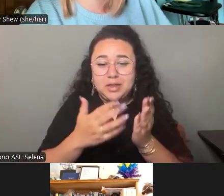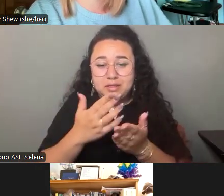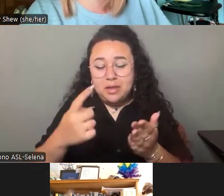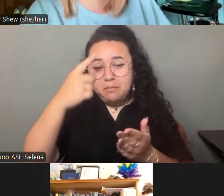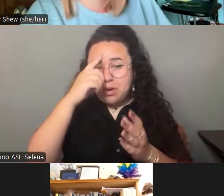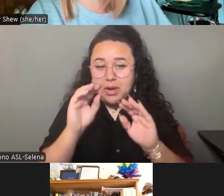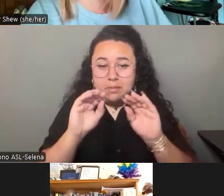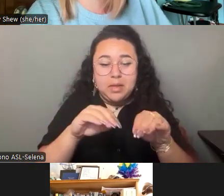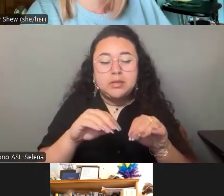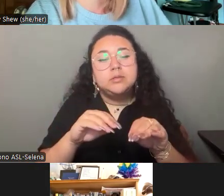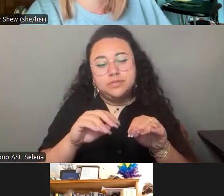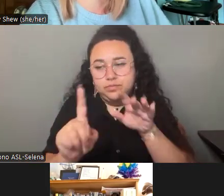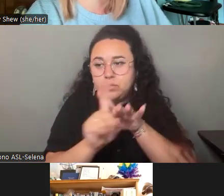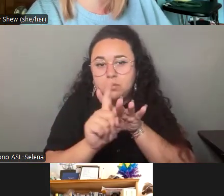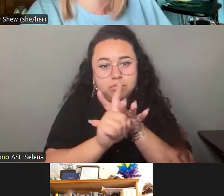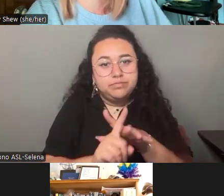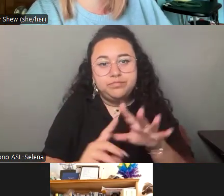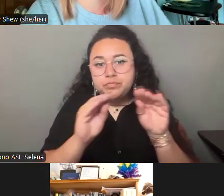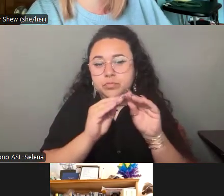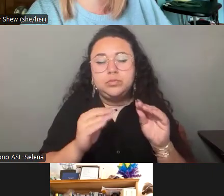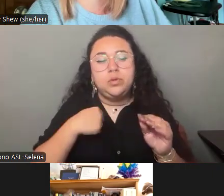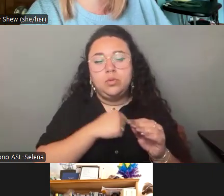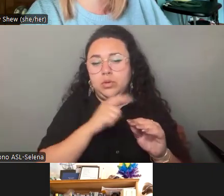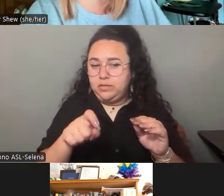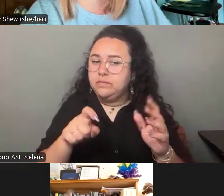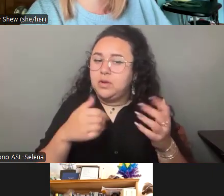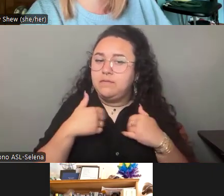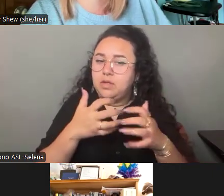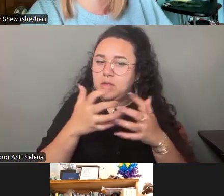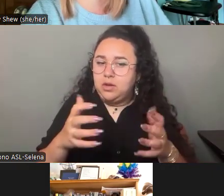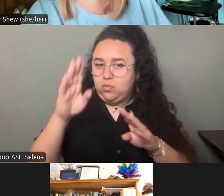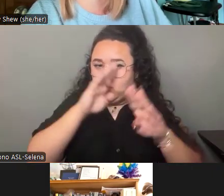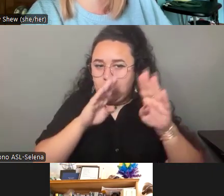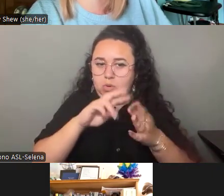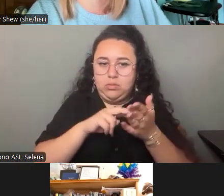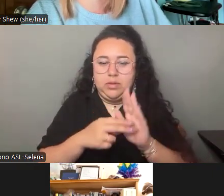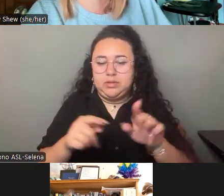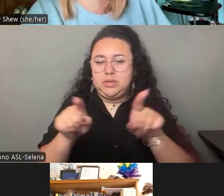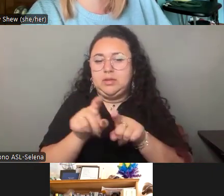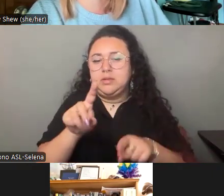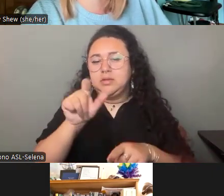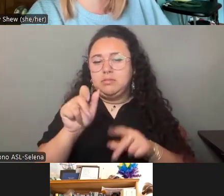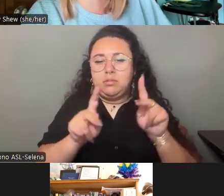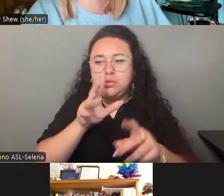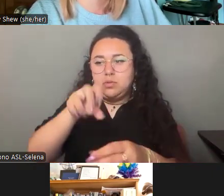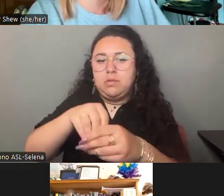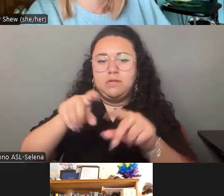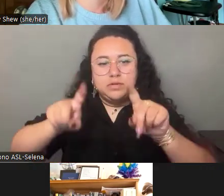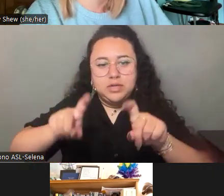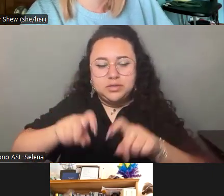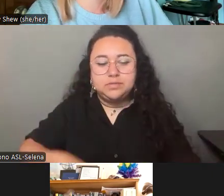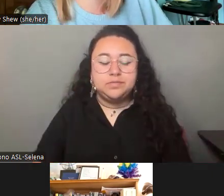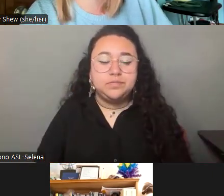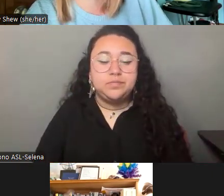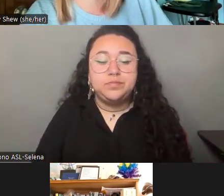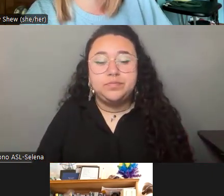implants come on the scene. I think we should have a lot of worries about what it means as disabled people to participate in these things.